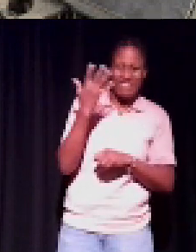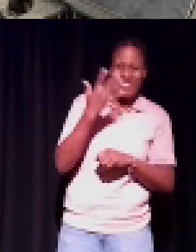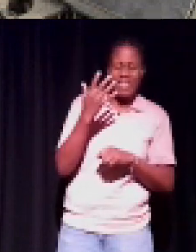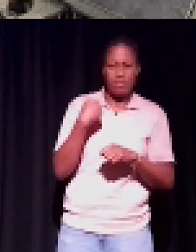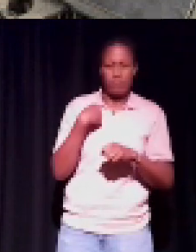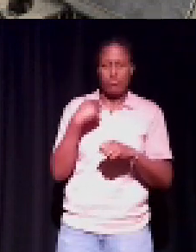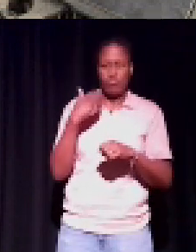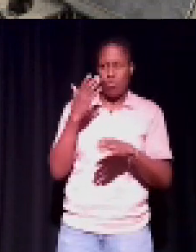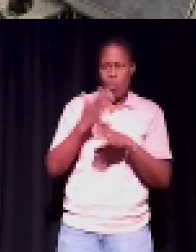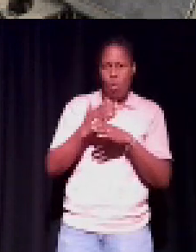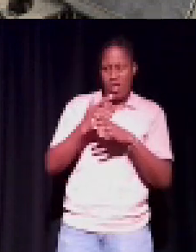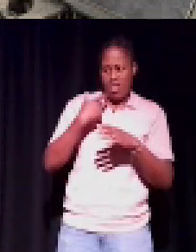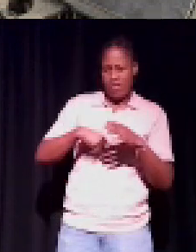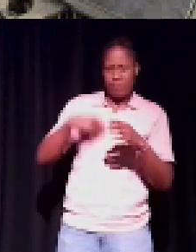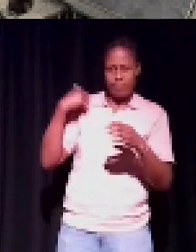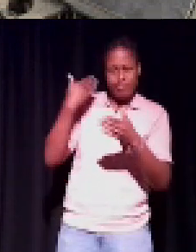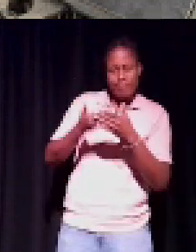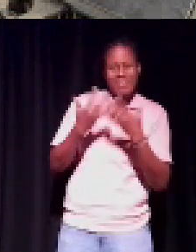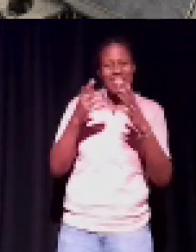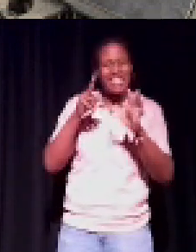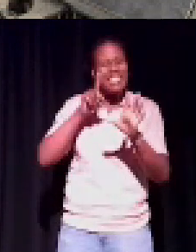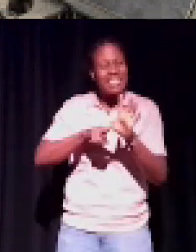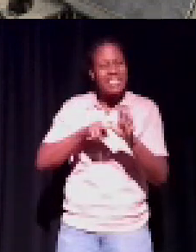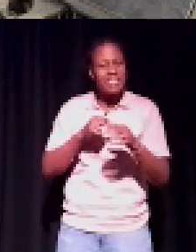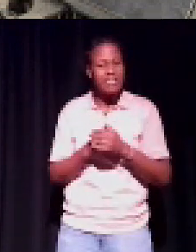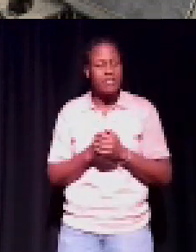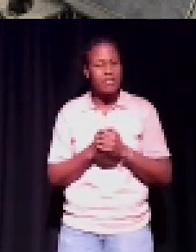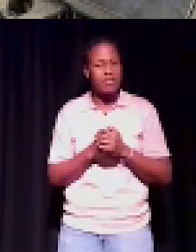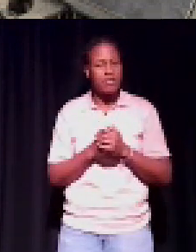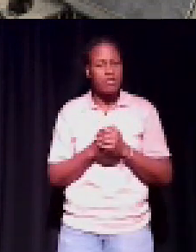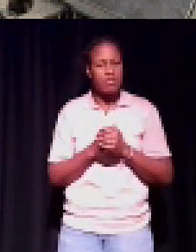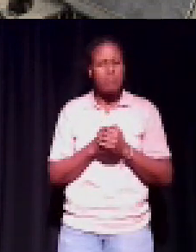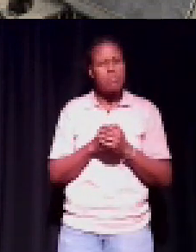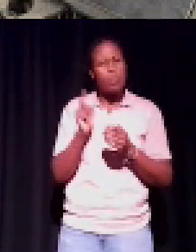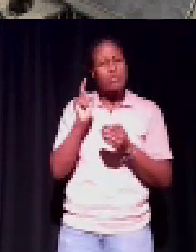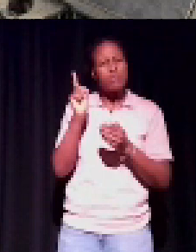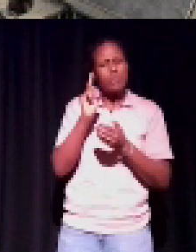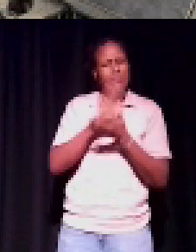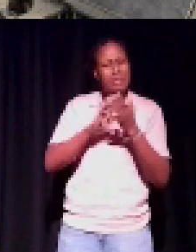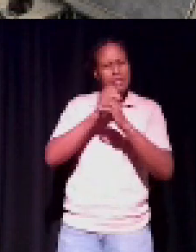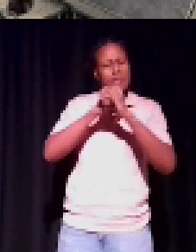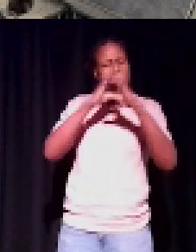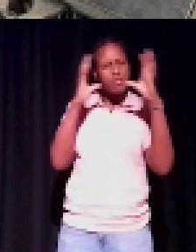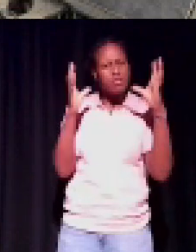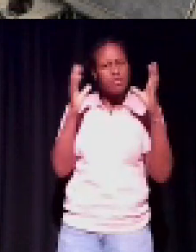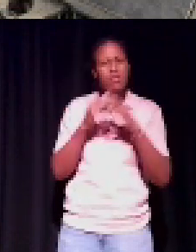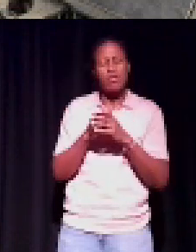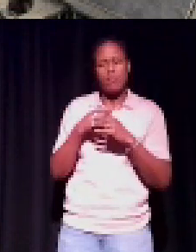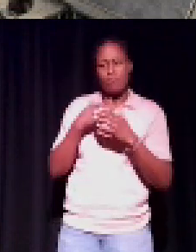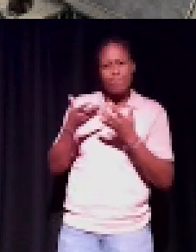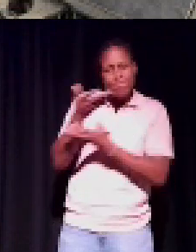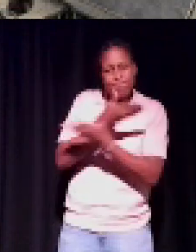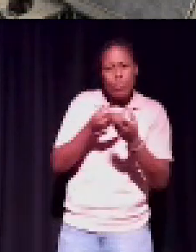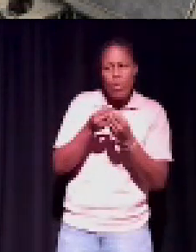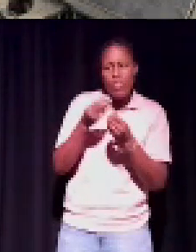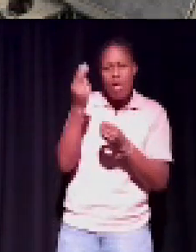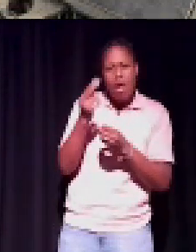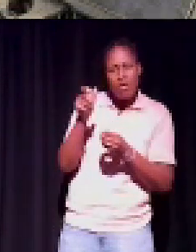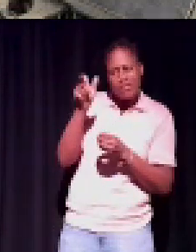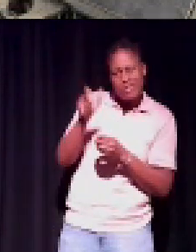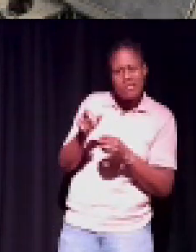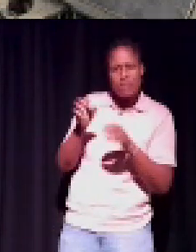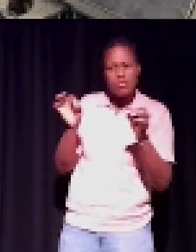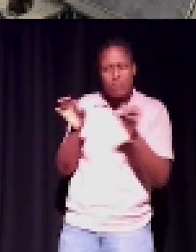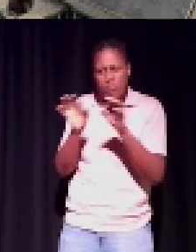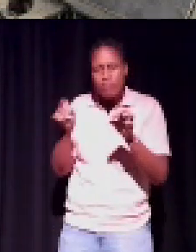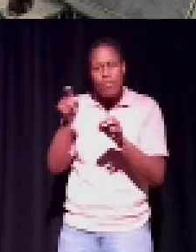about 10 years. What that means is I take artists' requirements, the things they want to make, and I make them